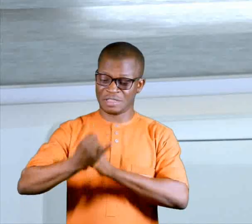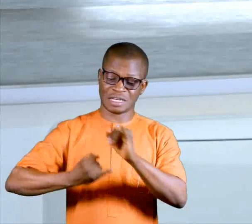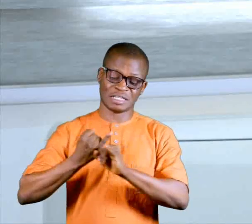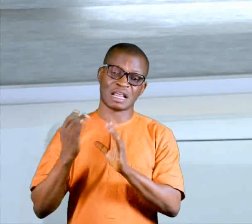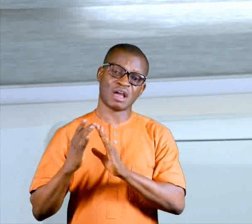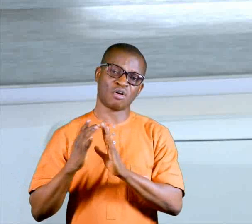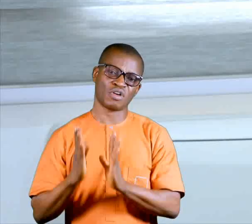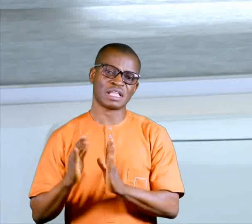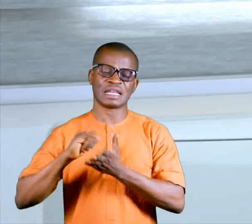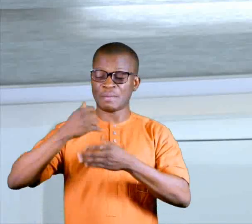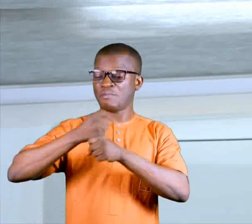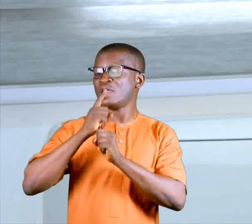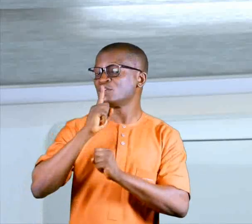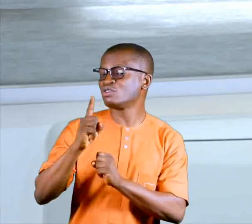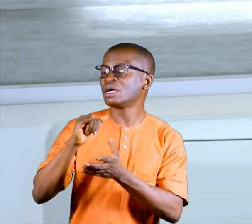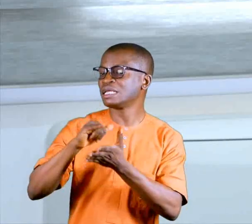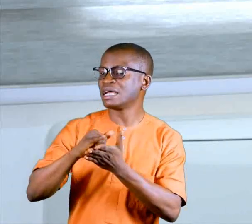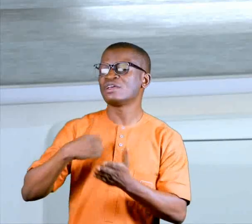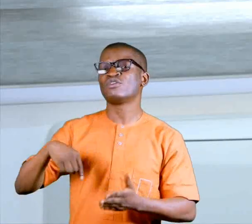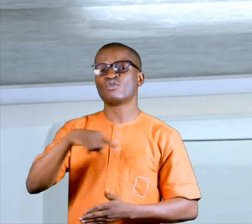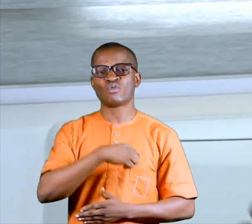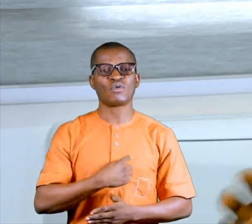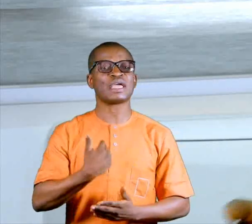international consultant who made sure we had